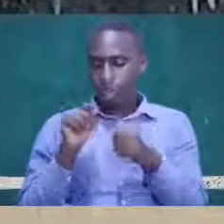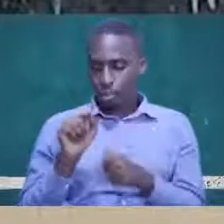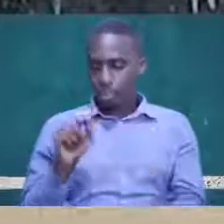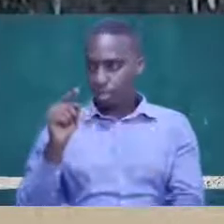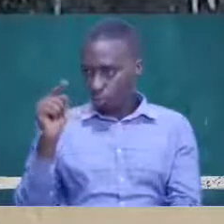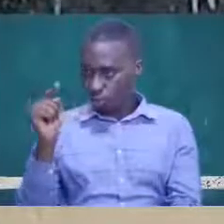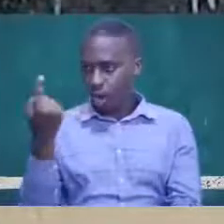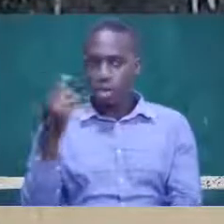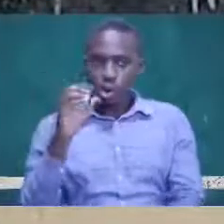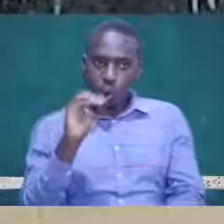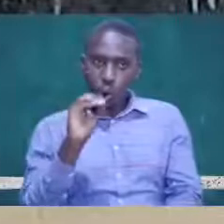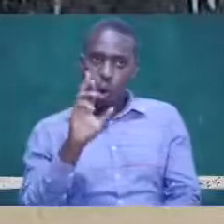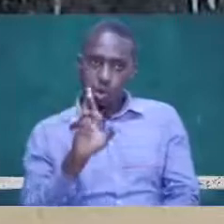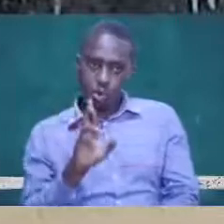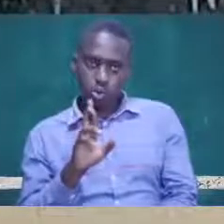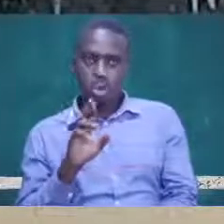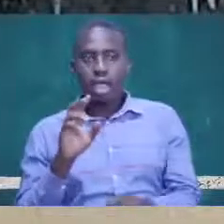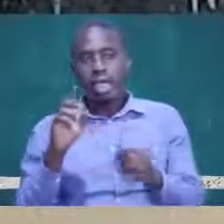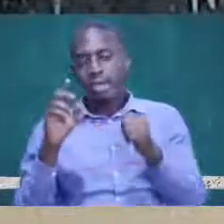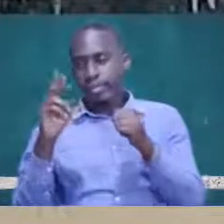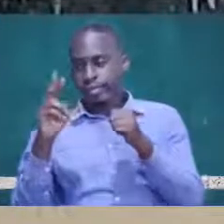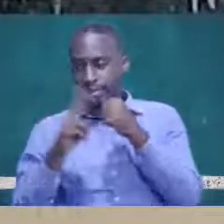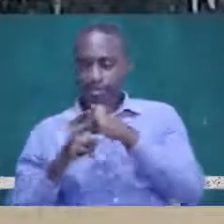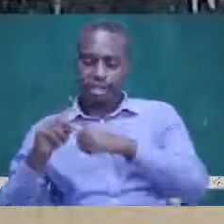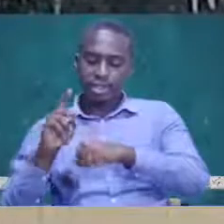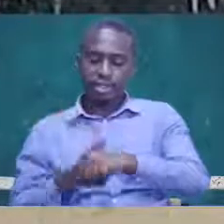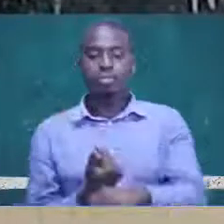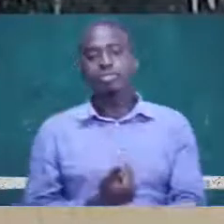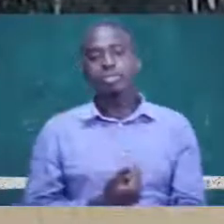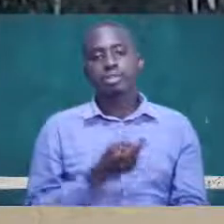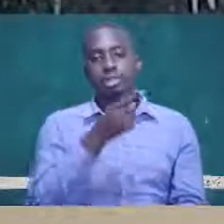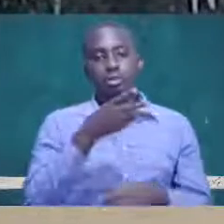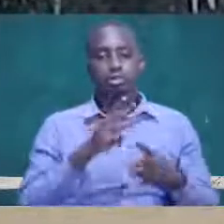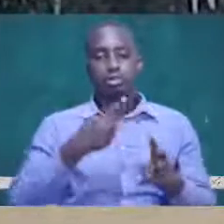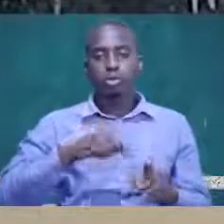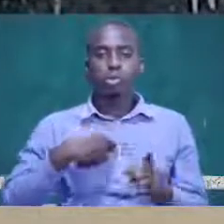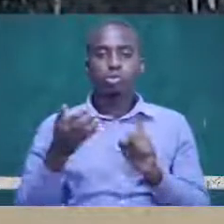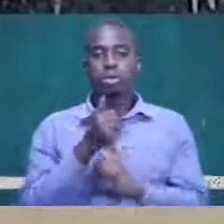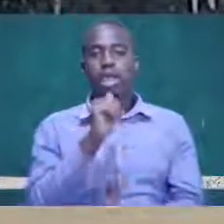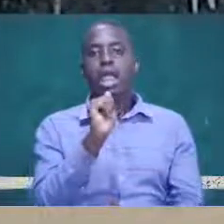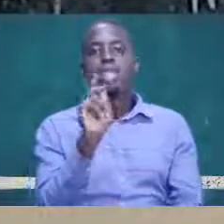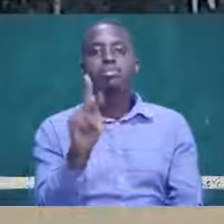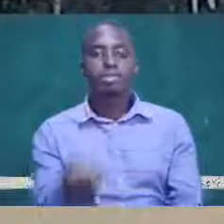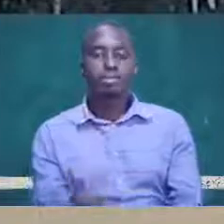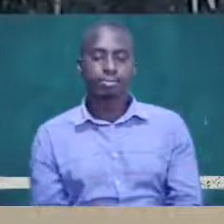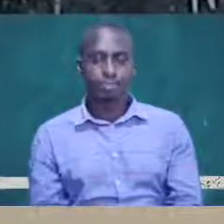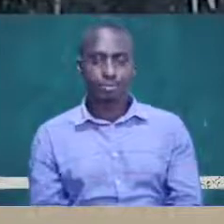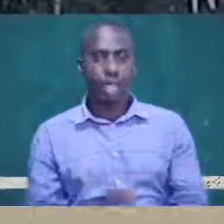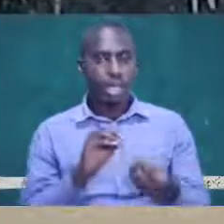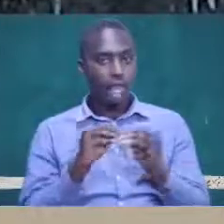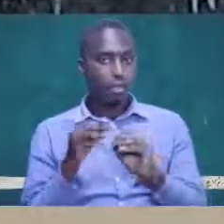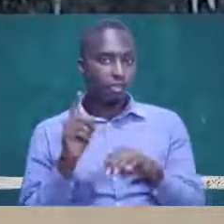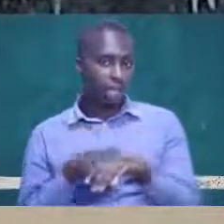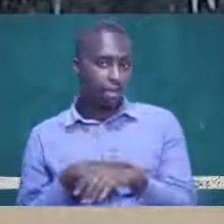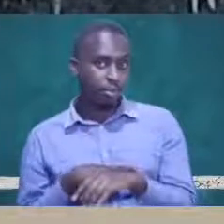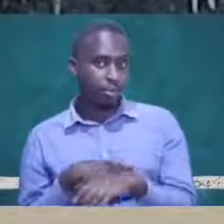7.1 or 7 times. That is how we get the accelerator principle. The number of